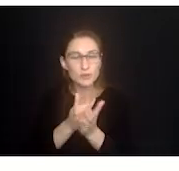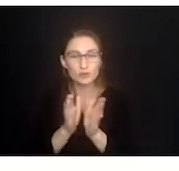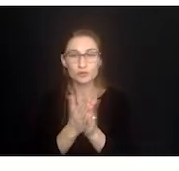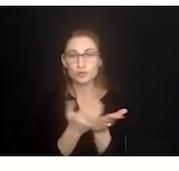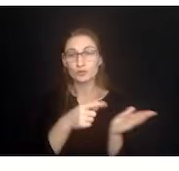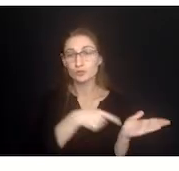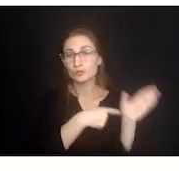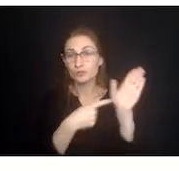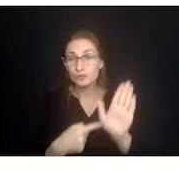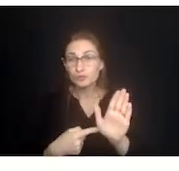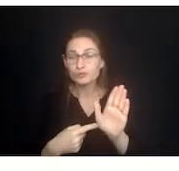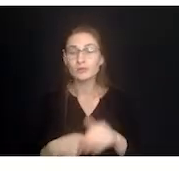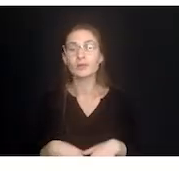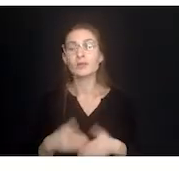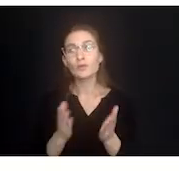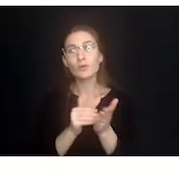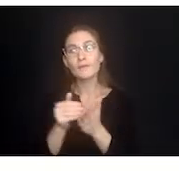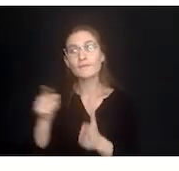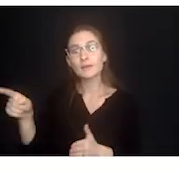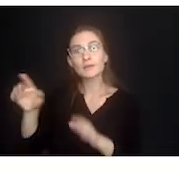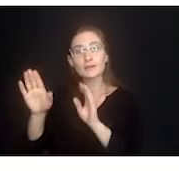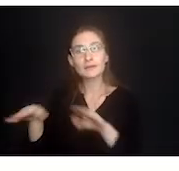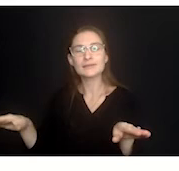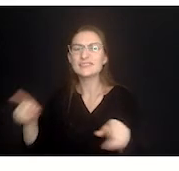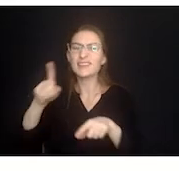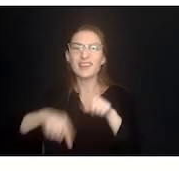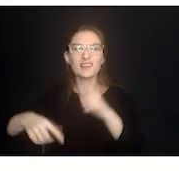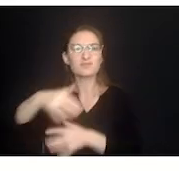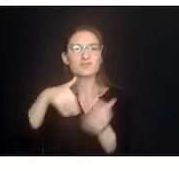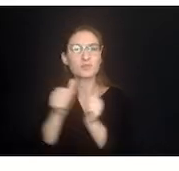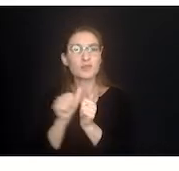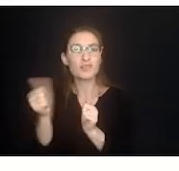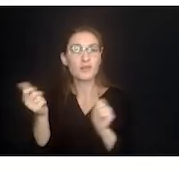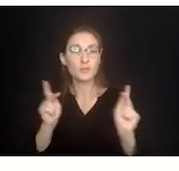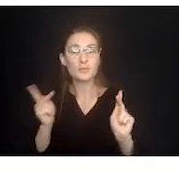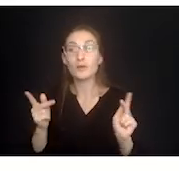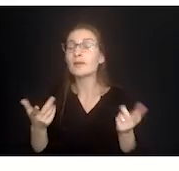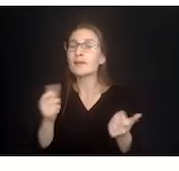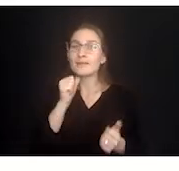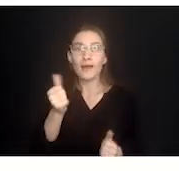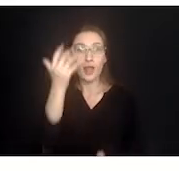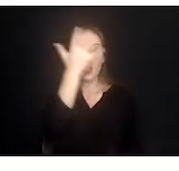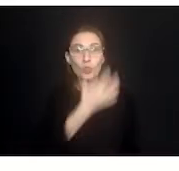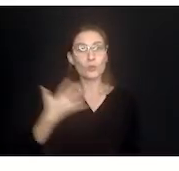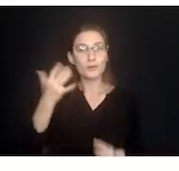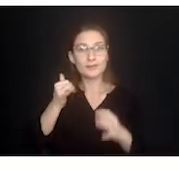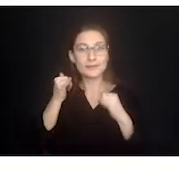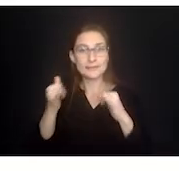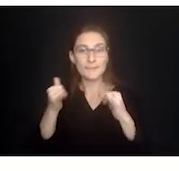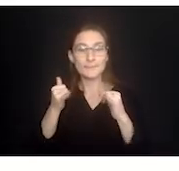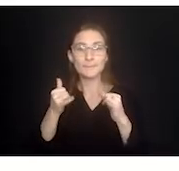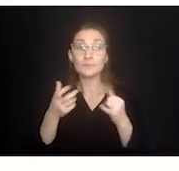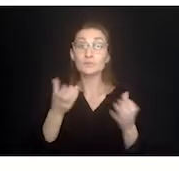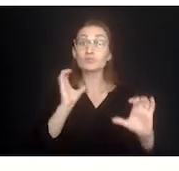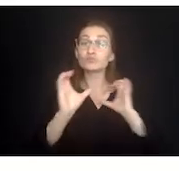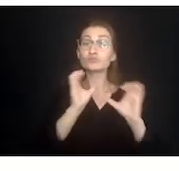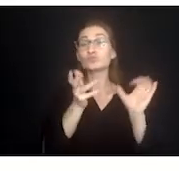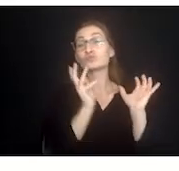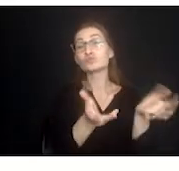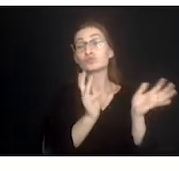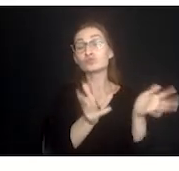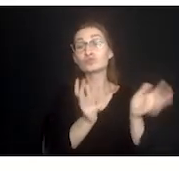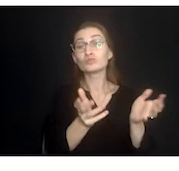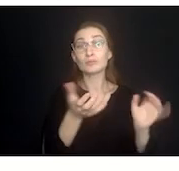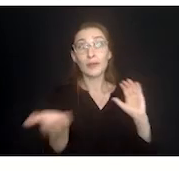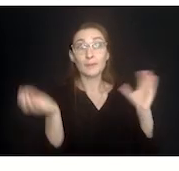mostly with our kids. Oftentimes, they don't have the ability to really interact with others in the same way many of us are able to